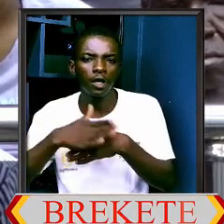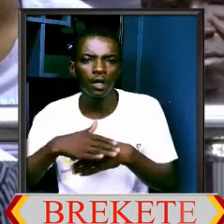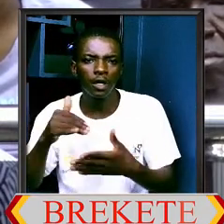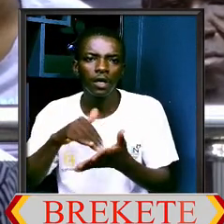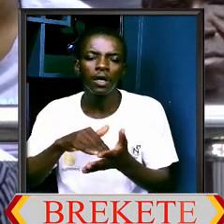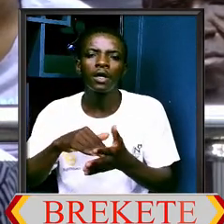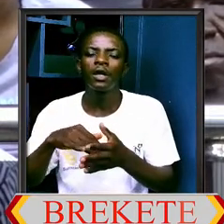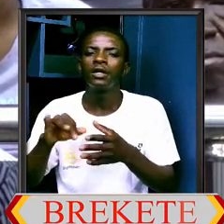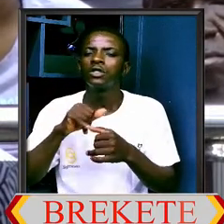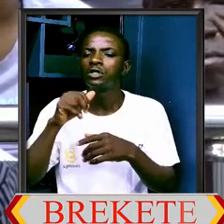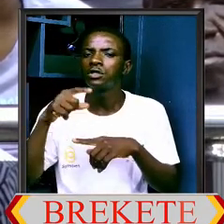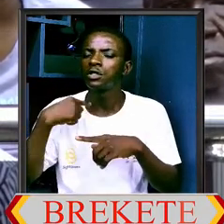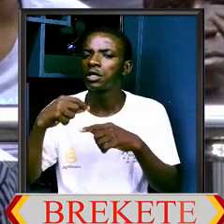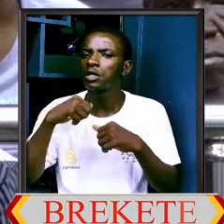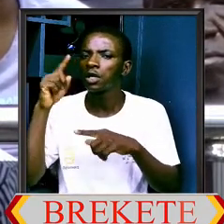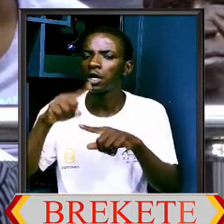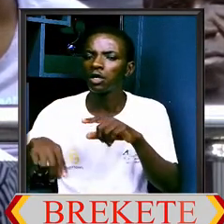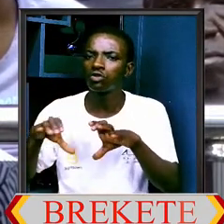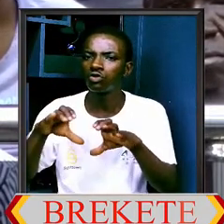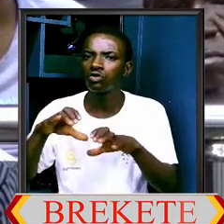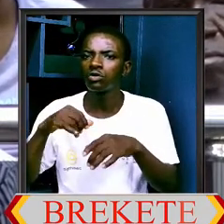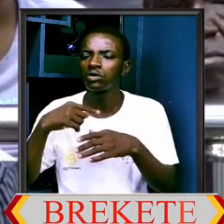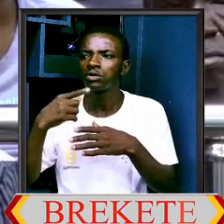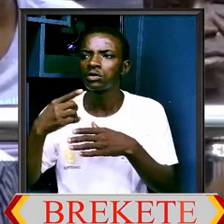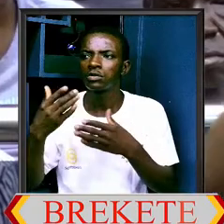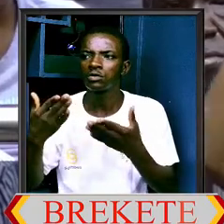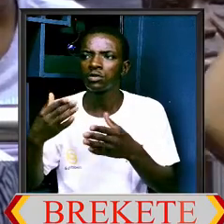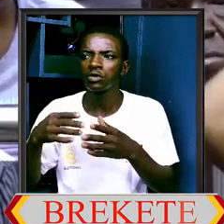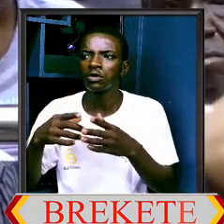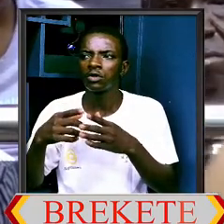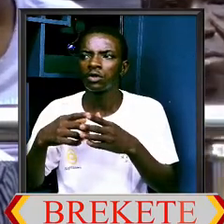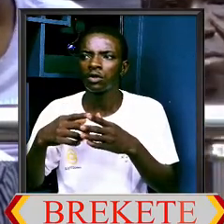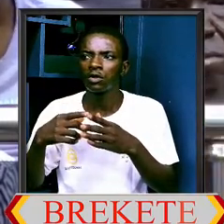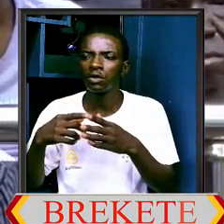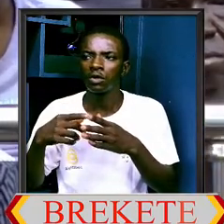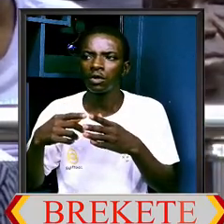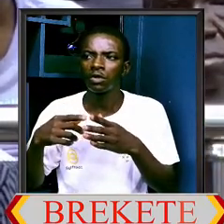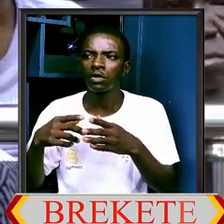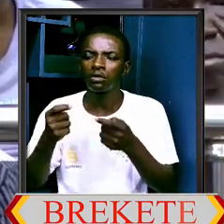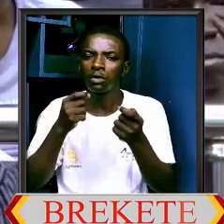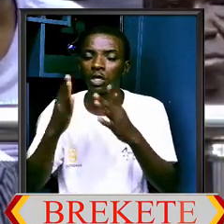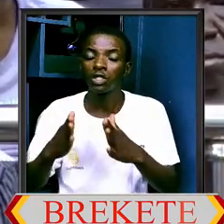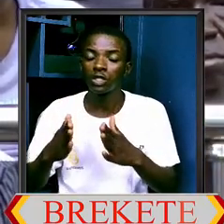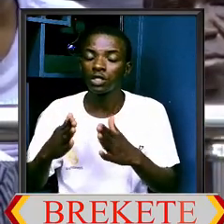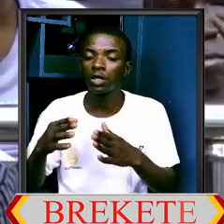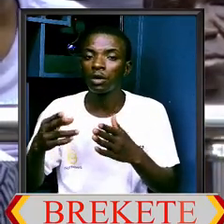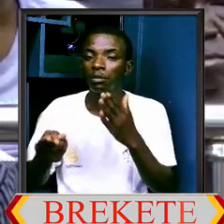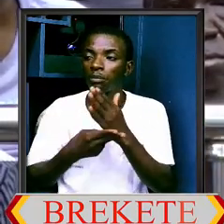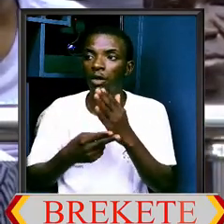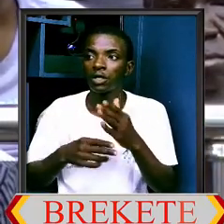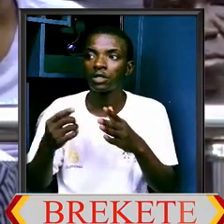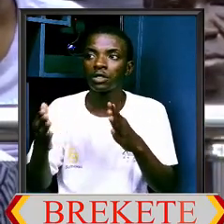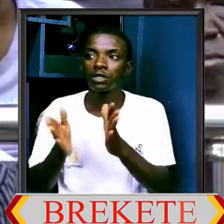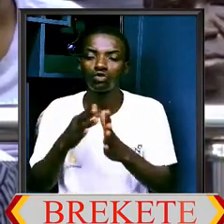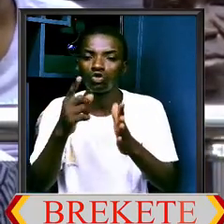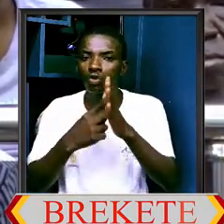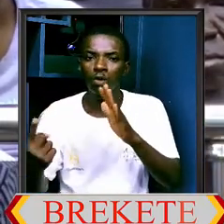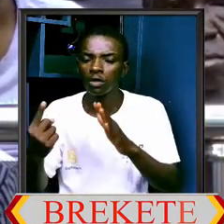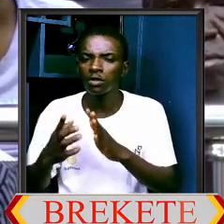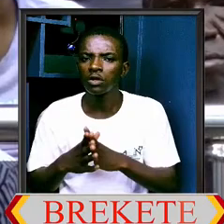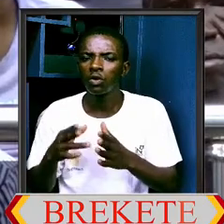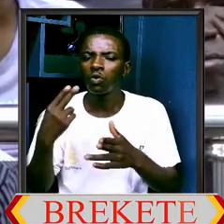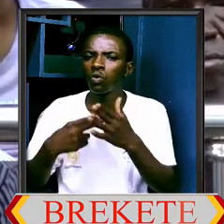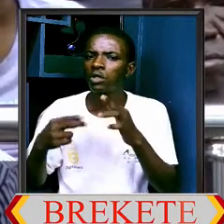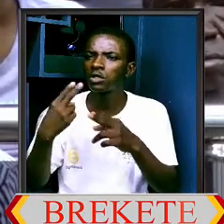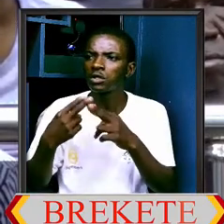The man said, he cannot do anything, that I should go out for me. And then I now rush down. The manager of the bank, they pursue you. Yes. What